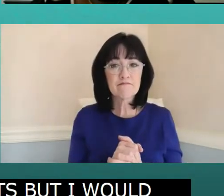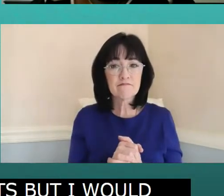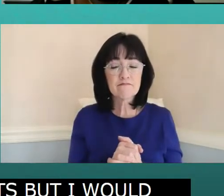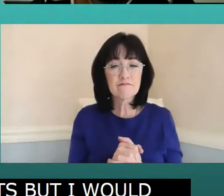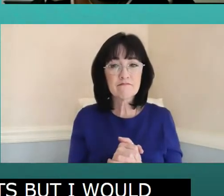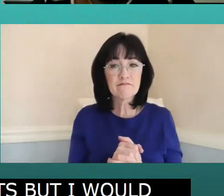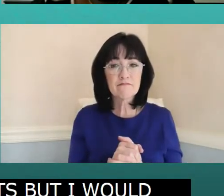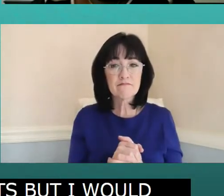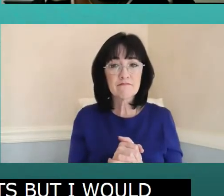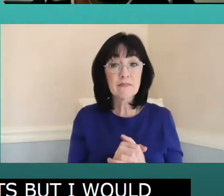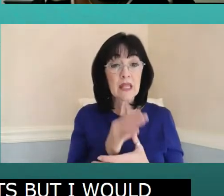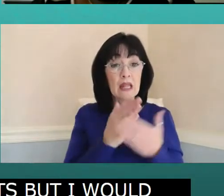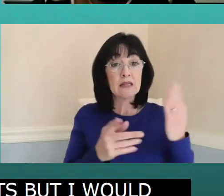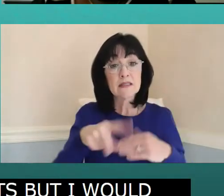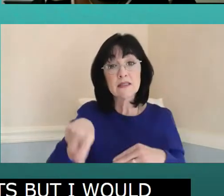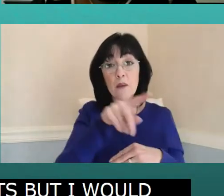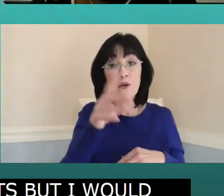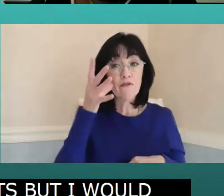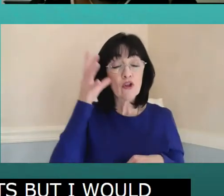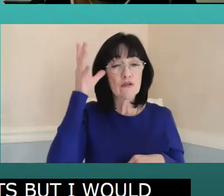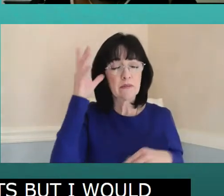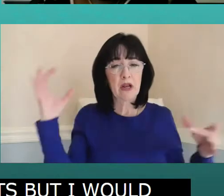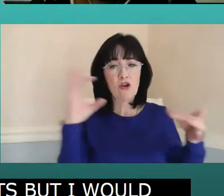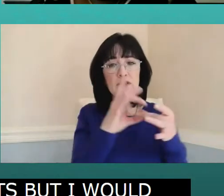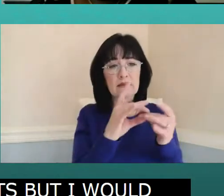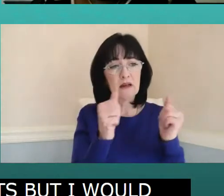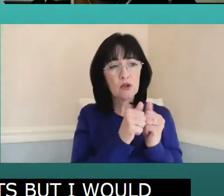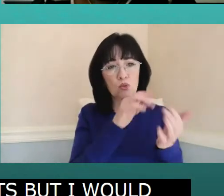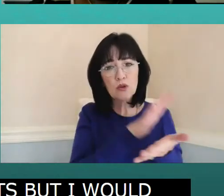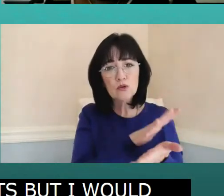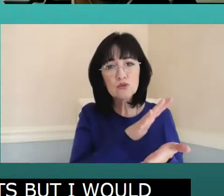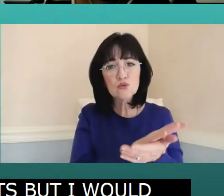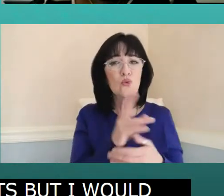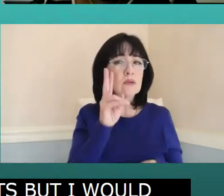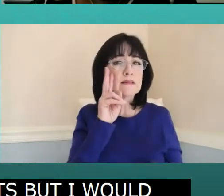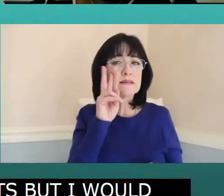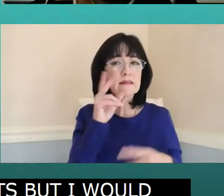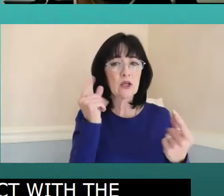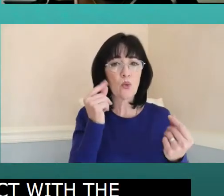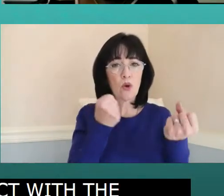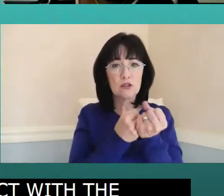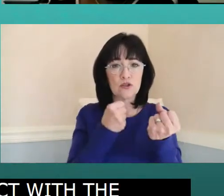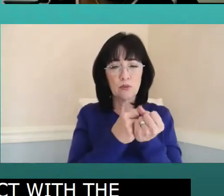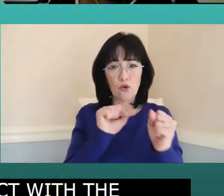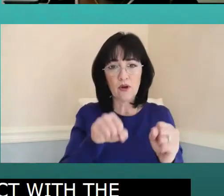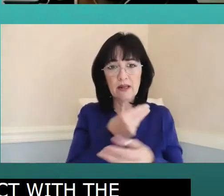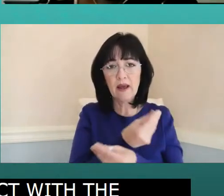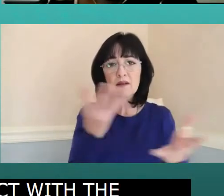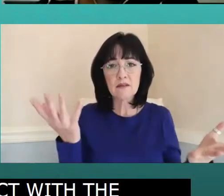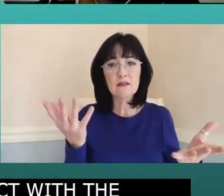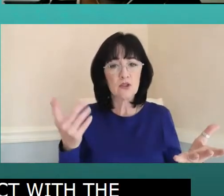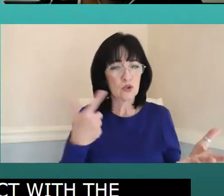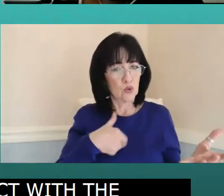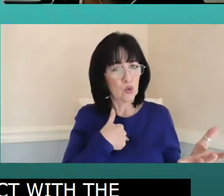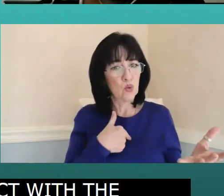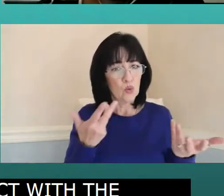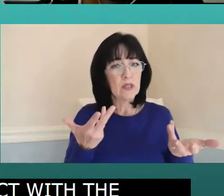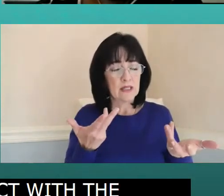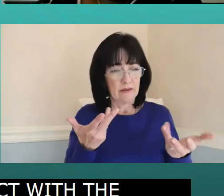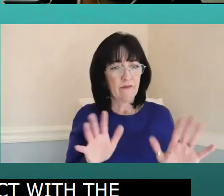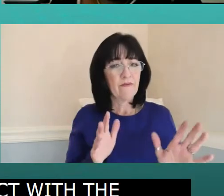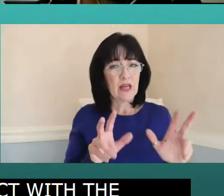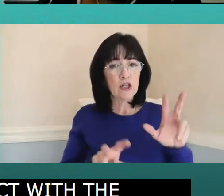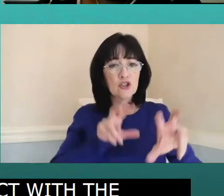parents of those students connect with the schools to see what can be worked out. And remember, Emily, that we invested a lot of our CARES Act money